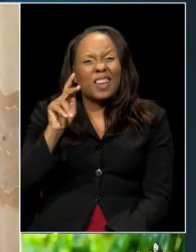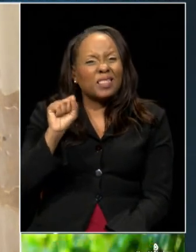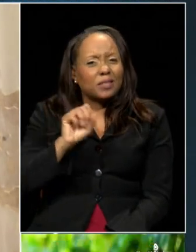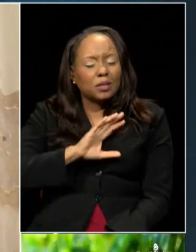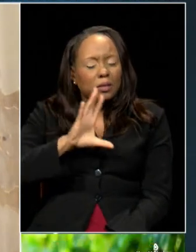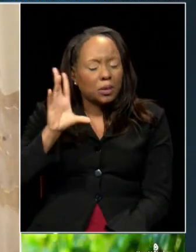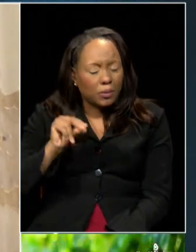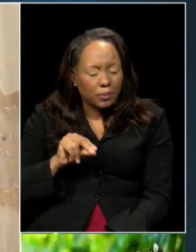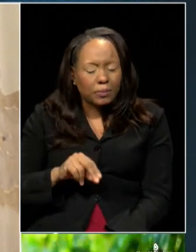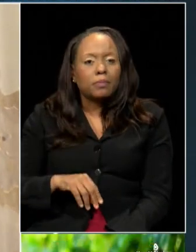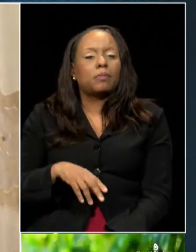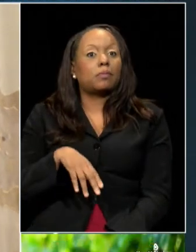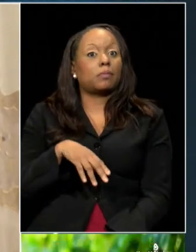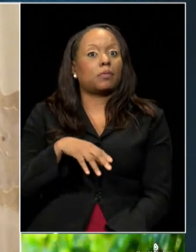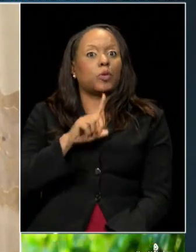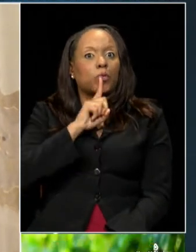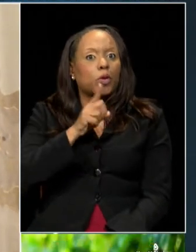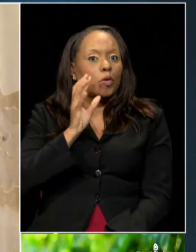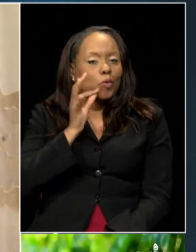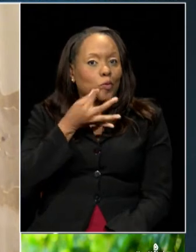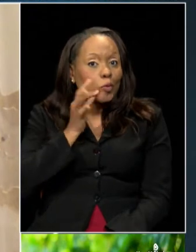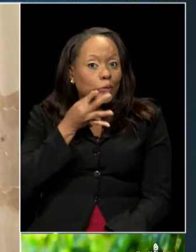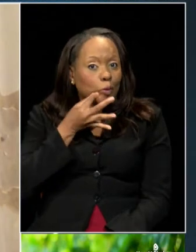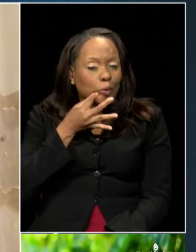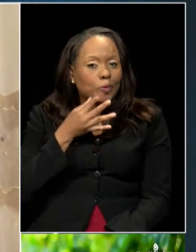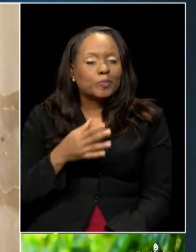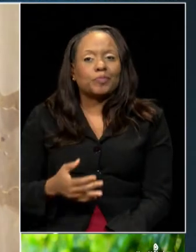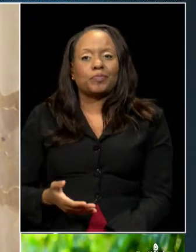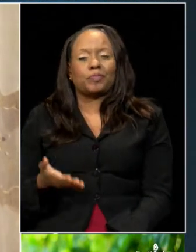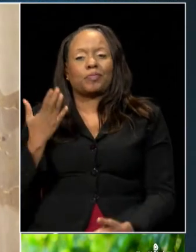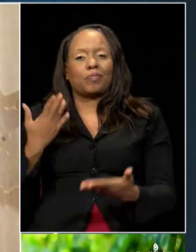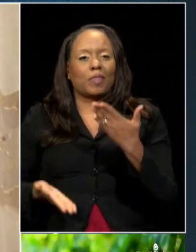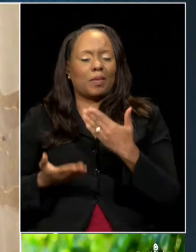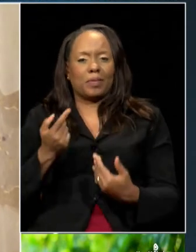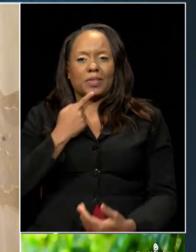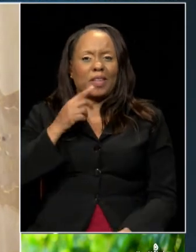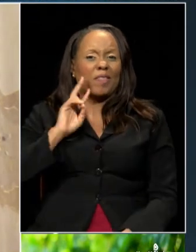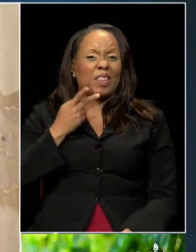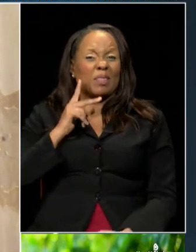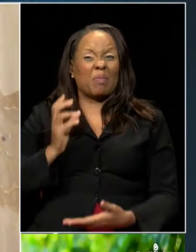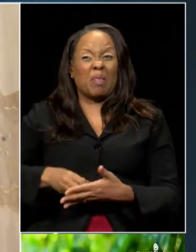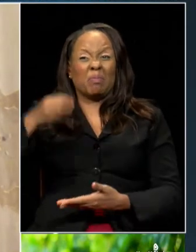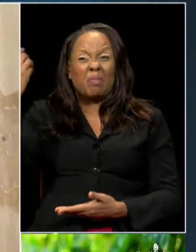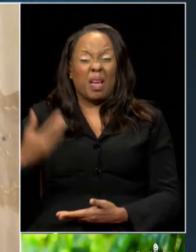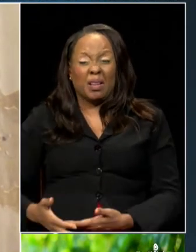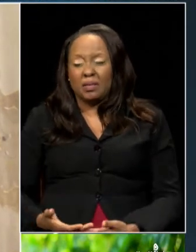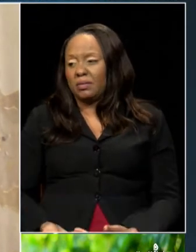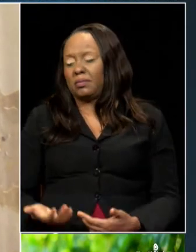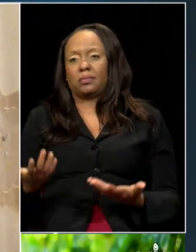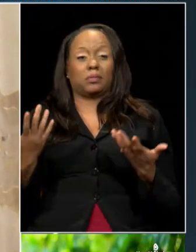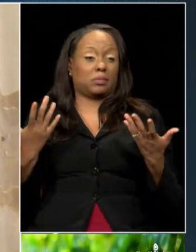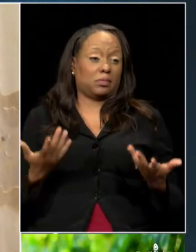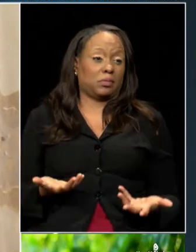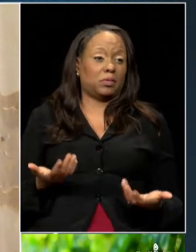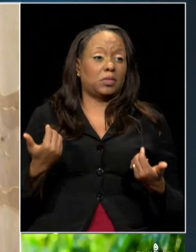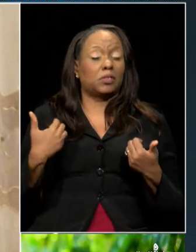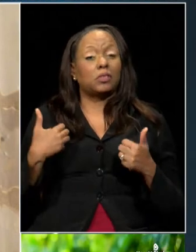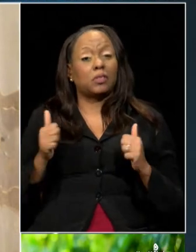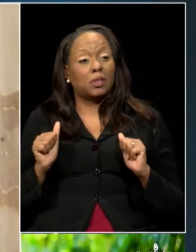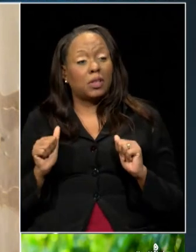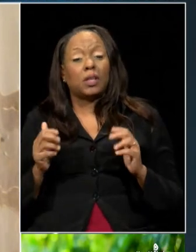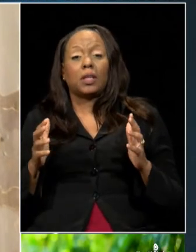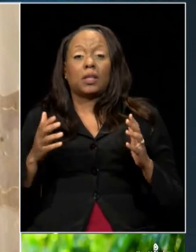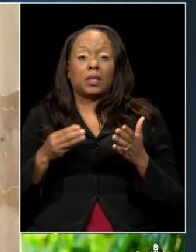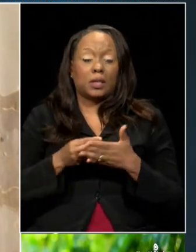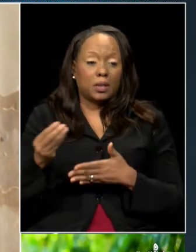actual fruits. You know, you might say that the vegetables are pricey. You try to buy what's in season, do what you have to do